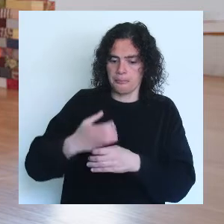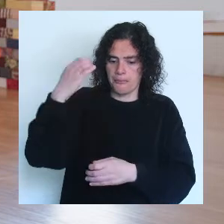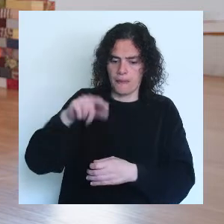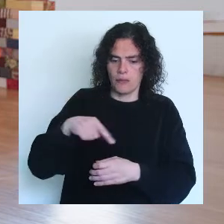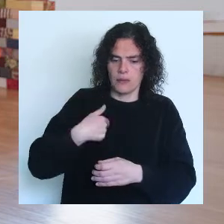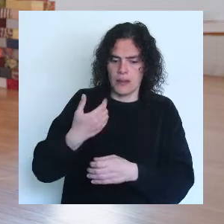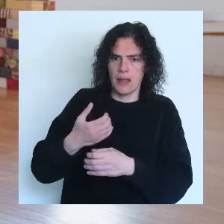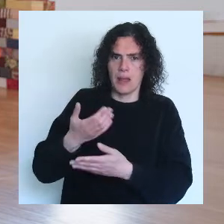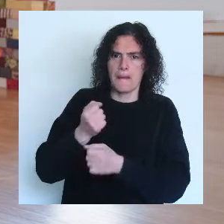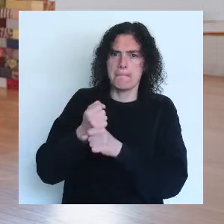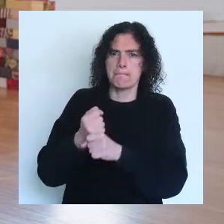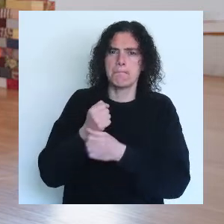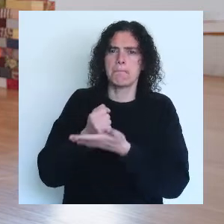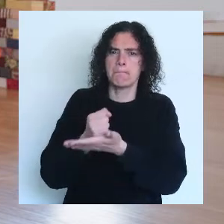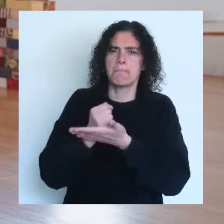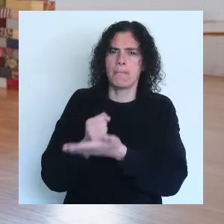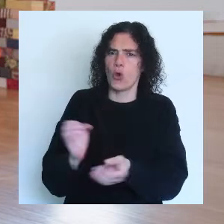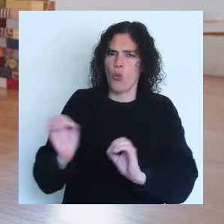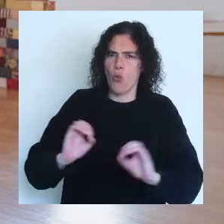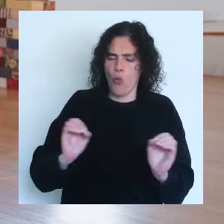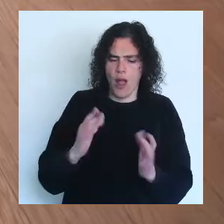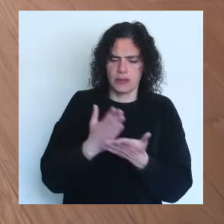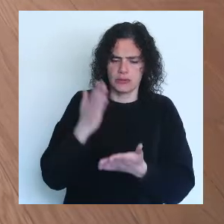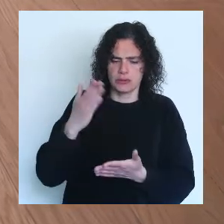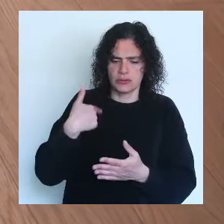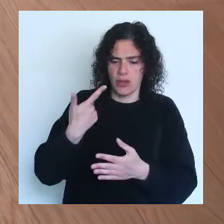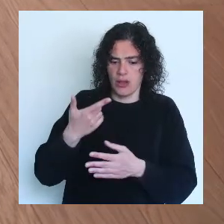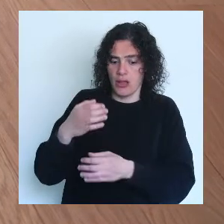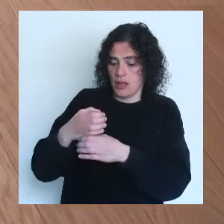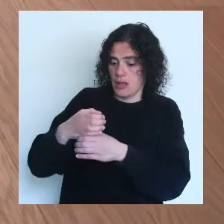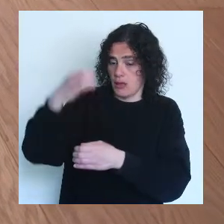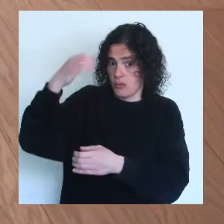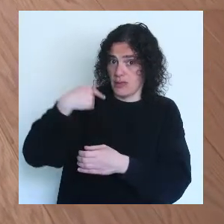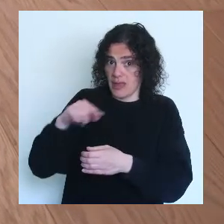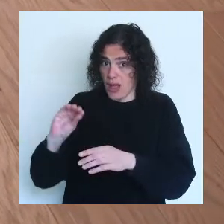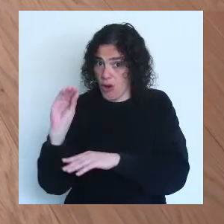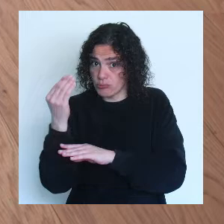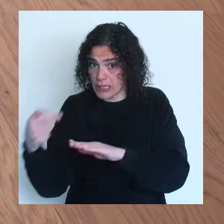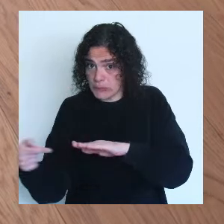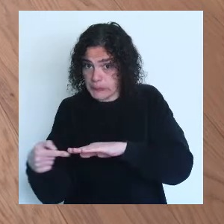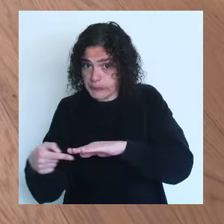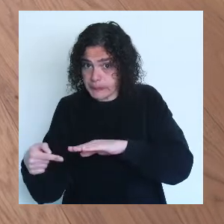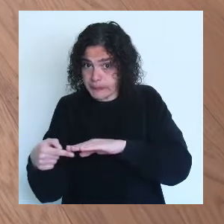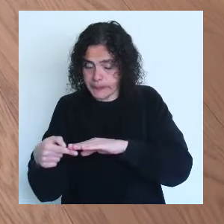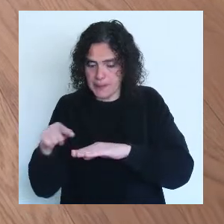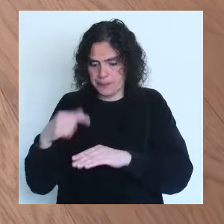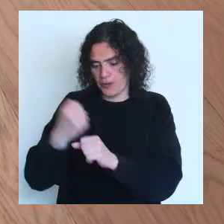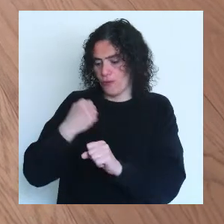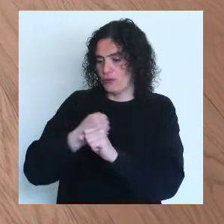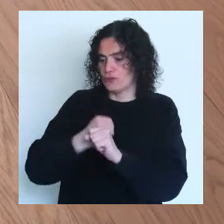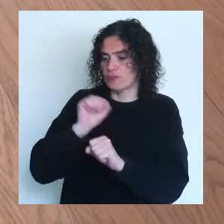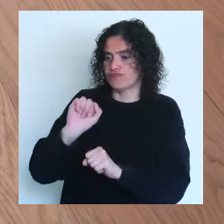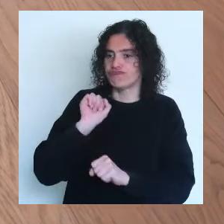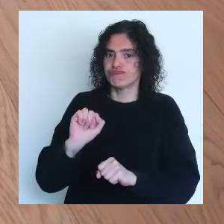a column that does not support anything. It's actually a column that is supported by object. So